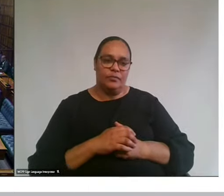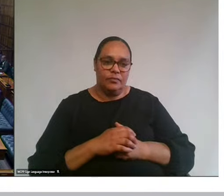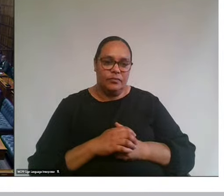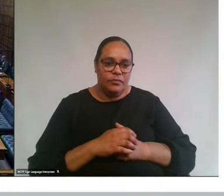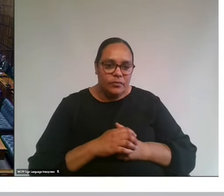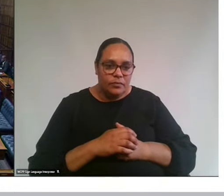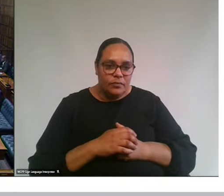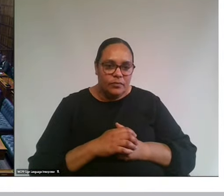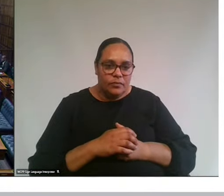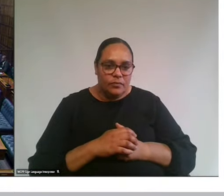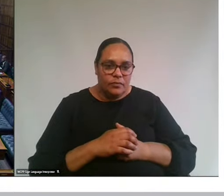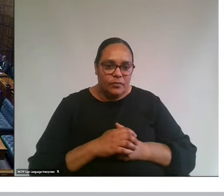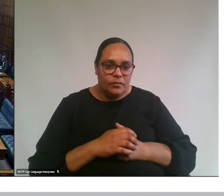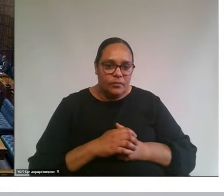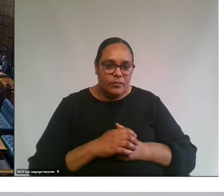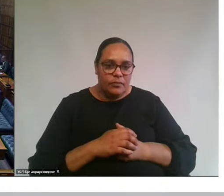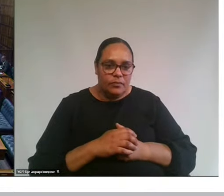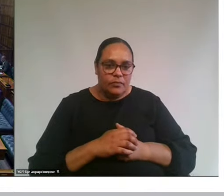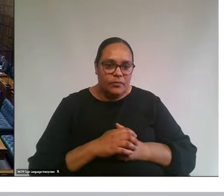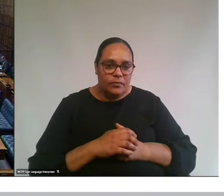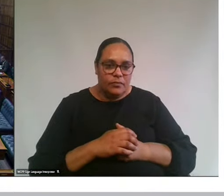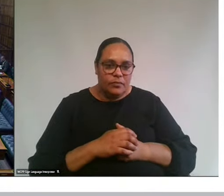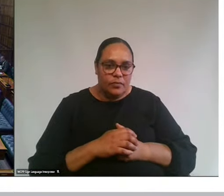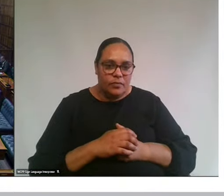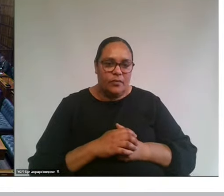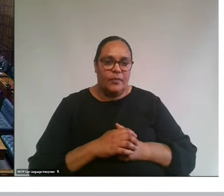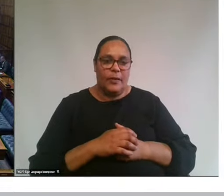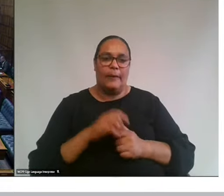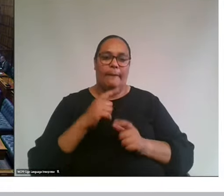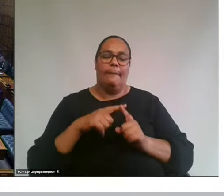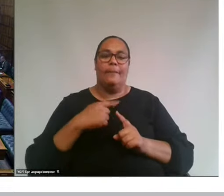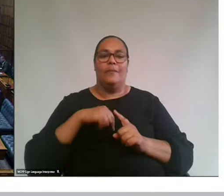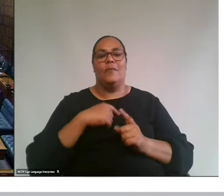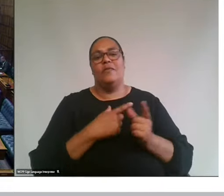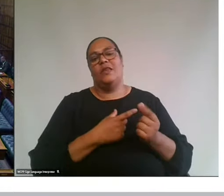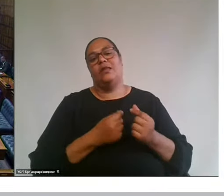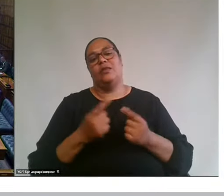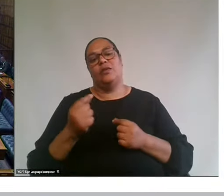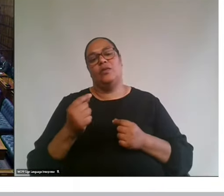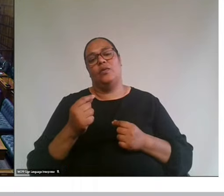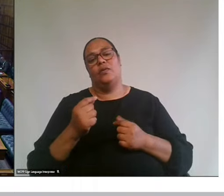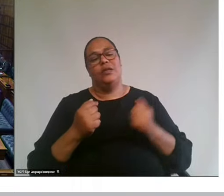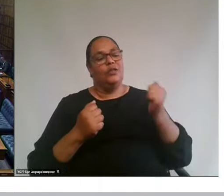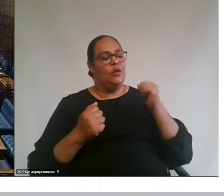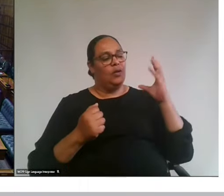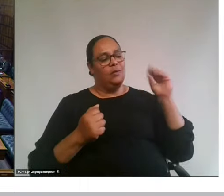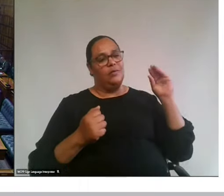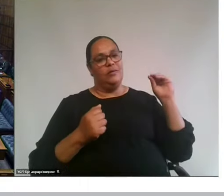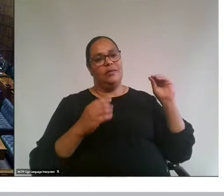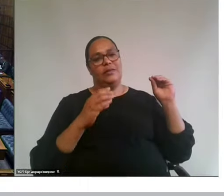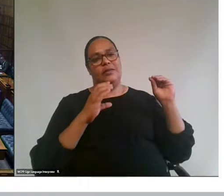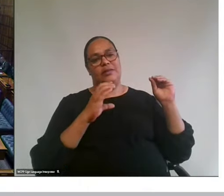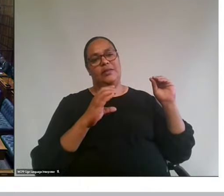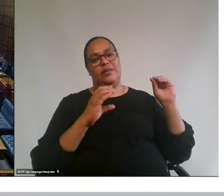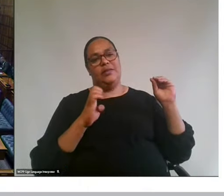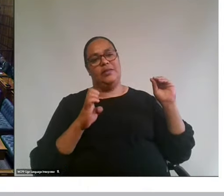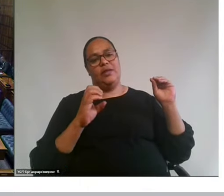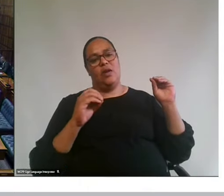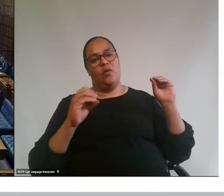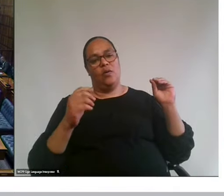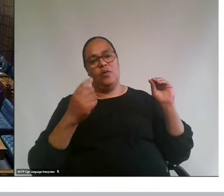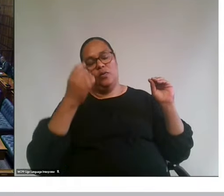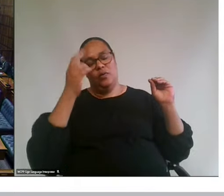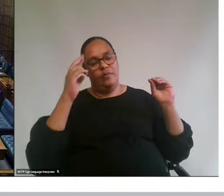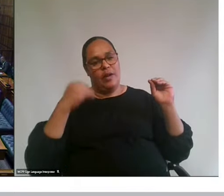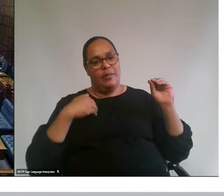uh yeah yeah and I mean uh when we were doing our pre-feasibility study sorry um I see o o just reminded me the